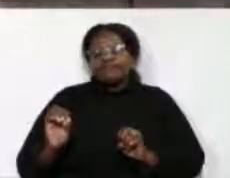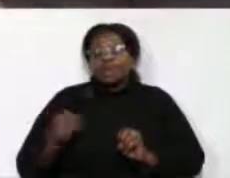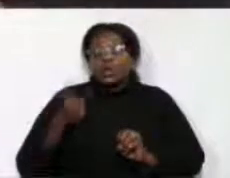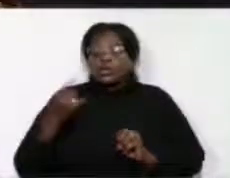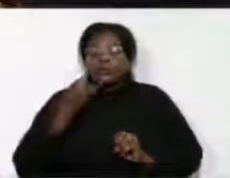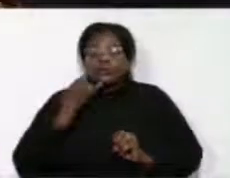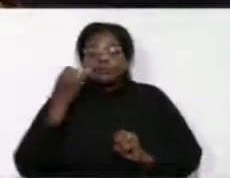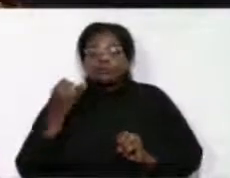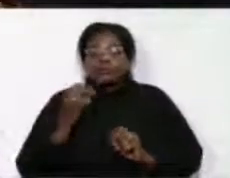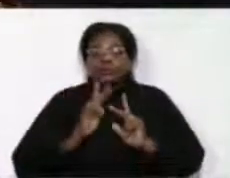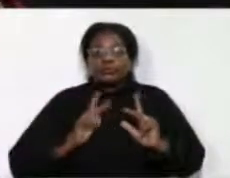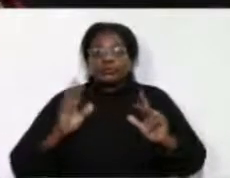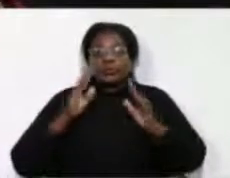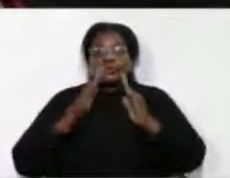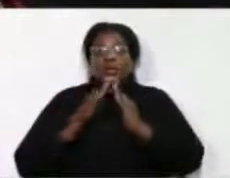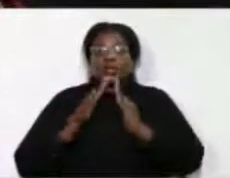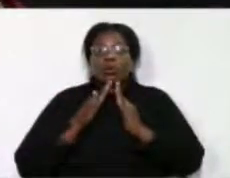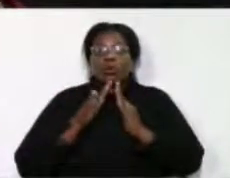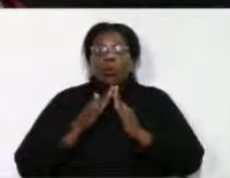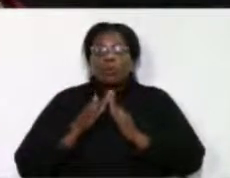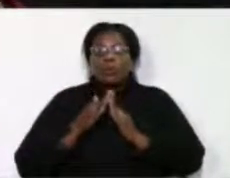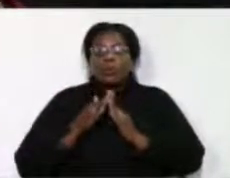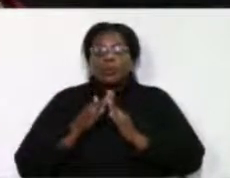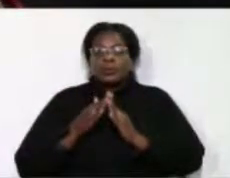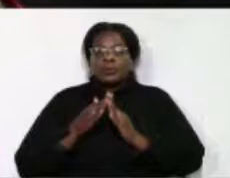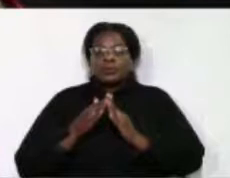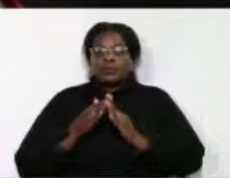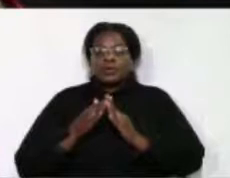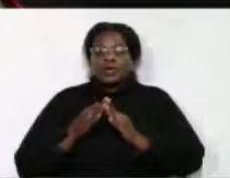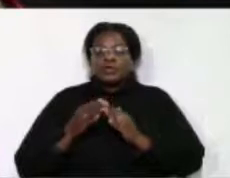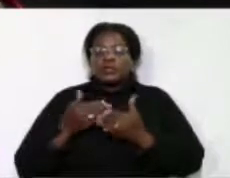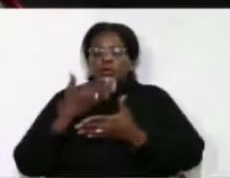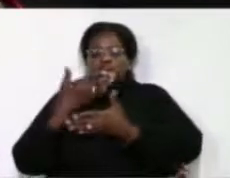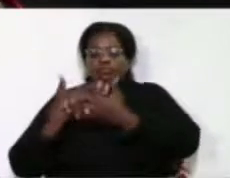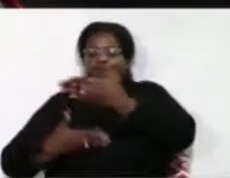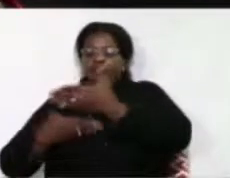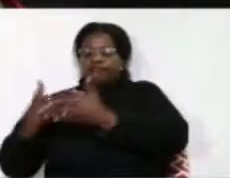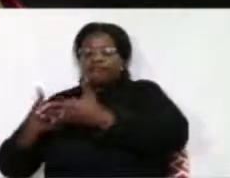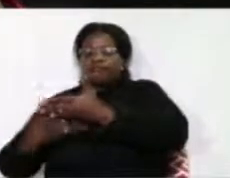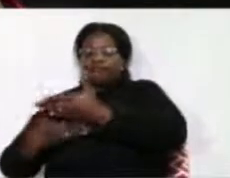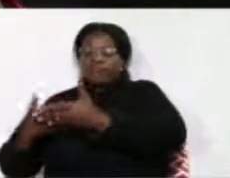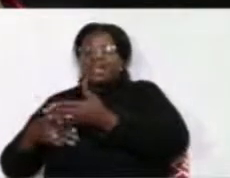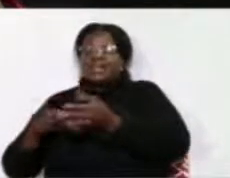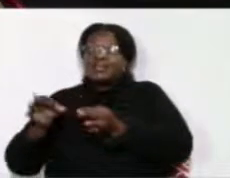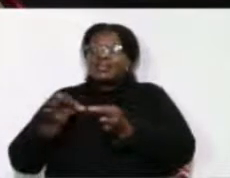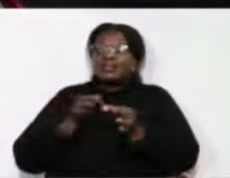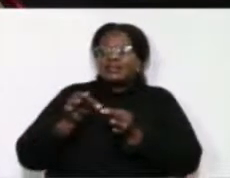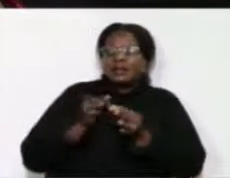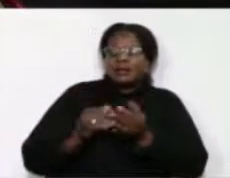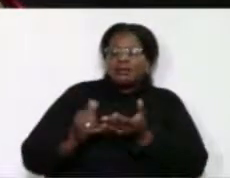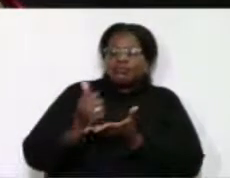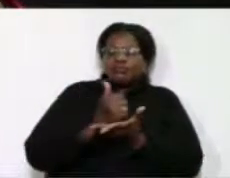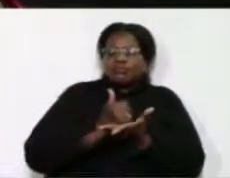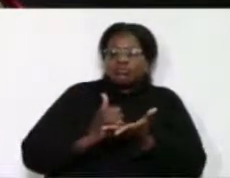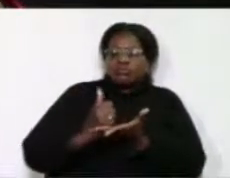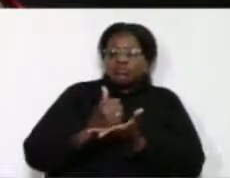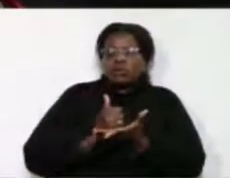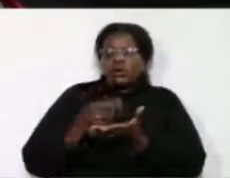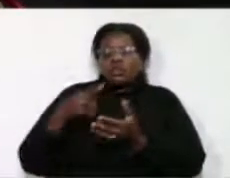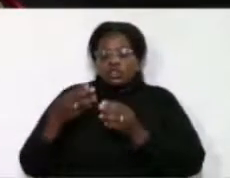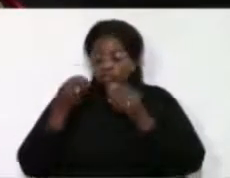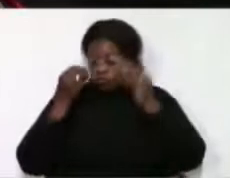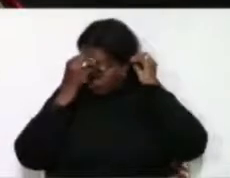viewers, this chart here is really, because I see big figures, it's really not to